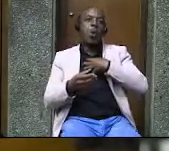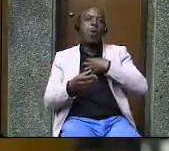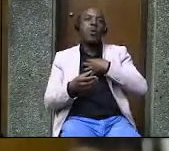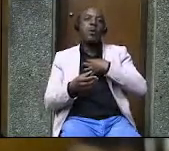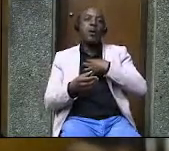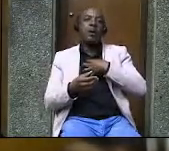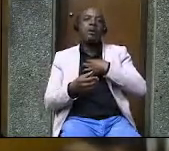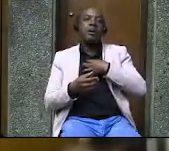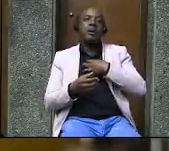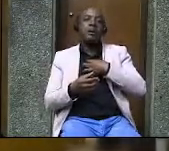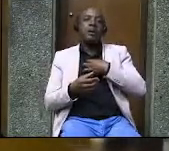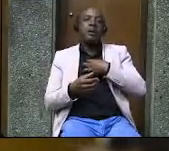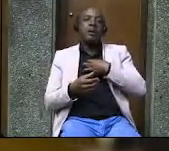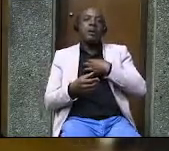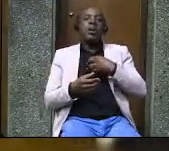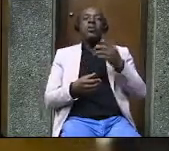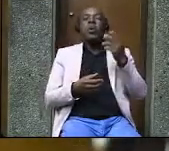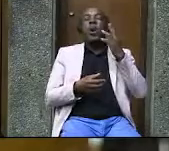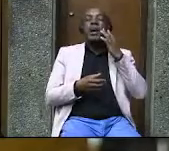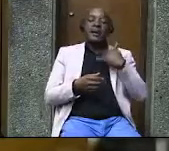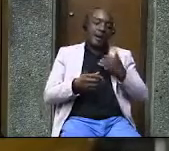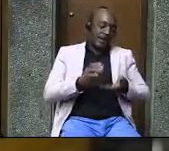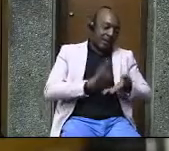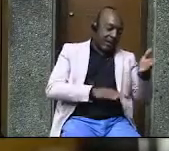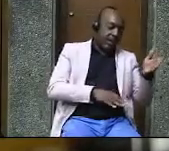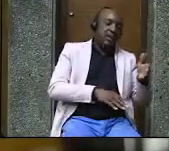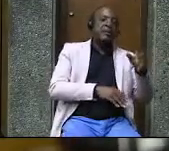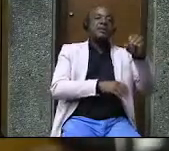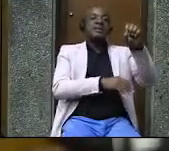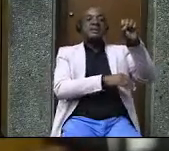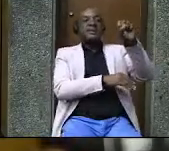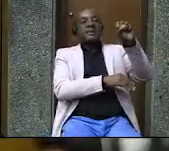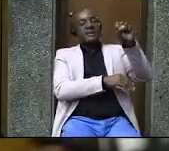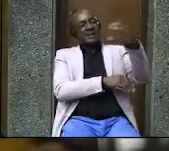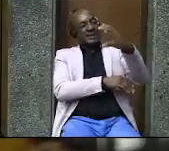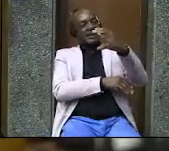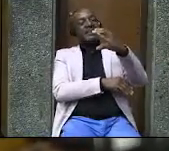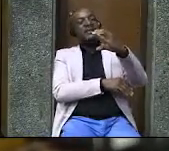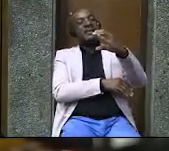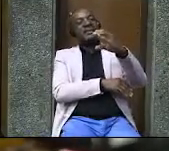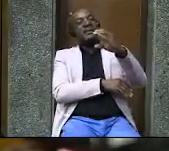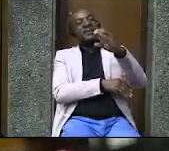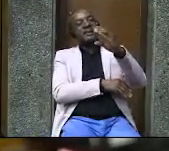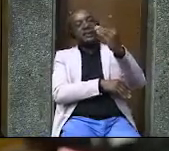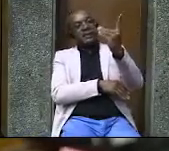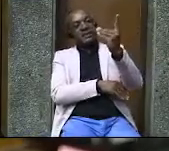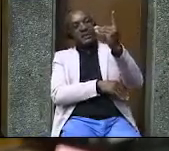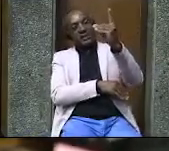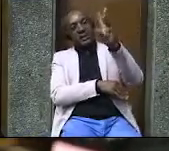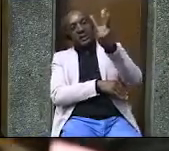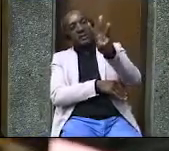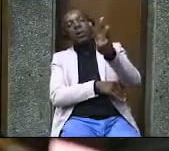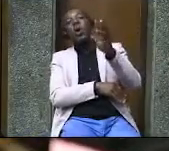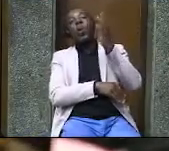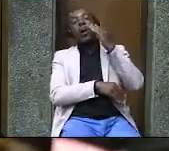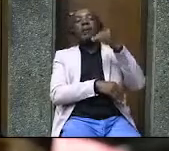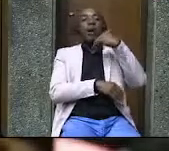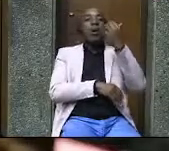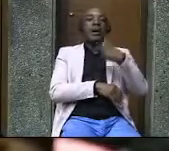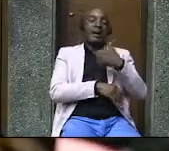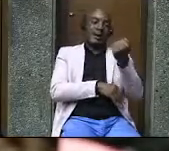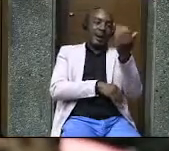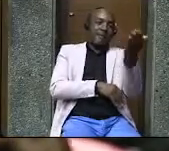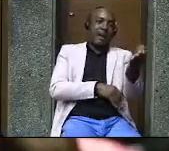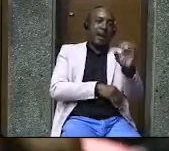CDW. Masihamba sifuna abantu abangena ama ID. Ngesikhathi besitrespassa masingene lapho sithola